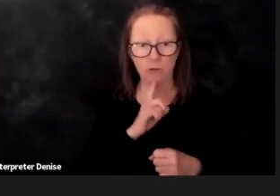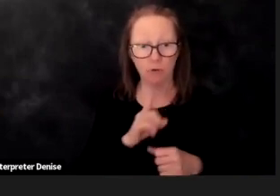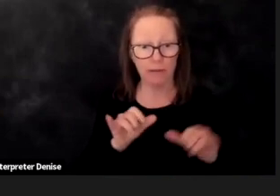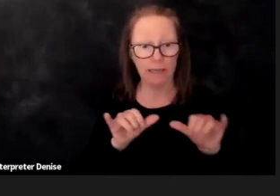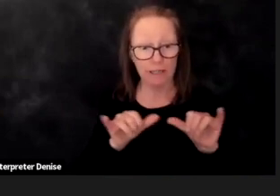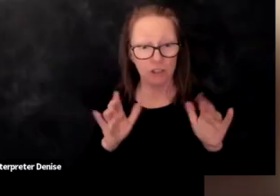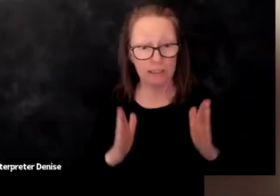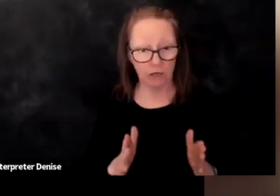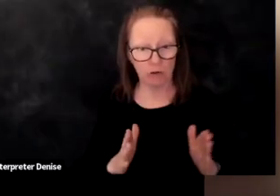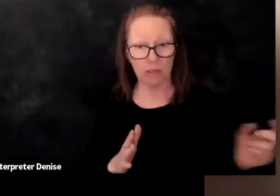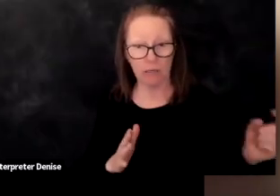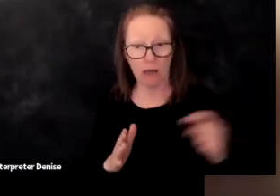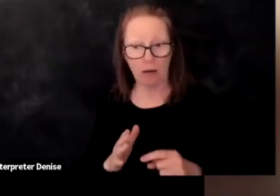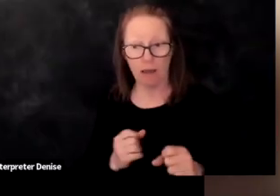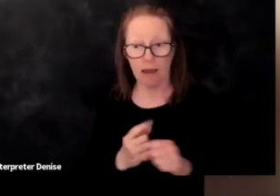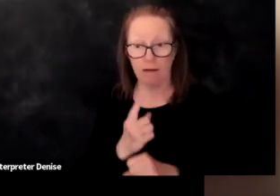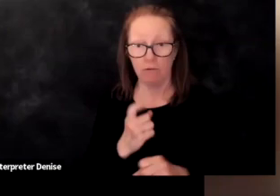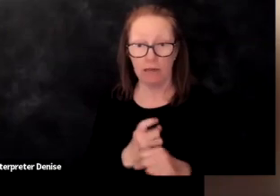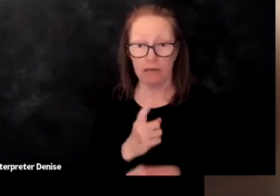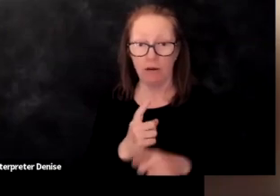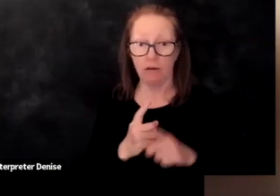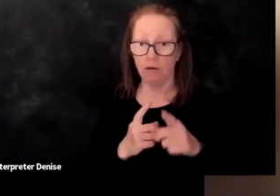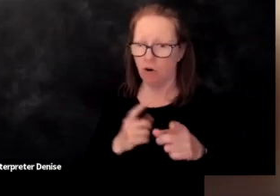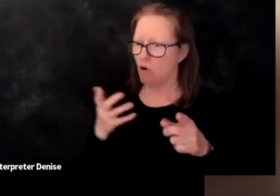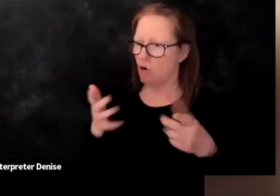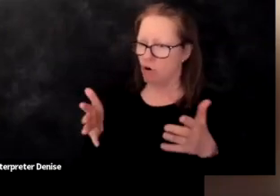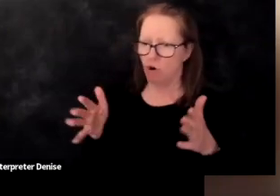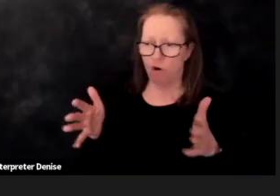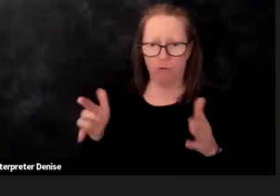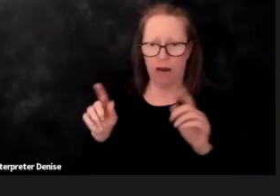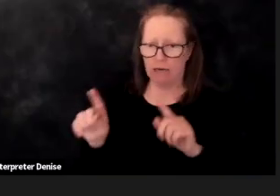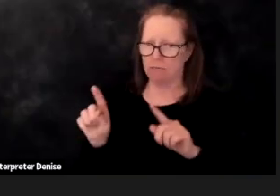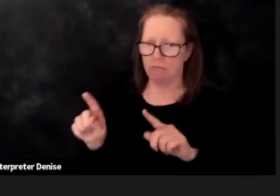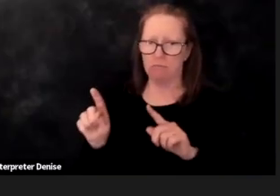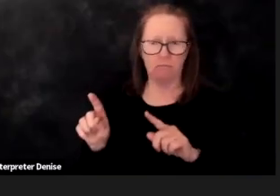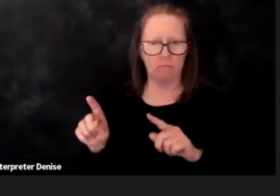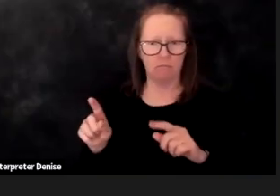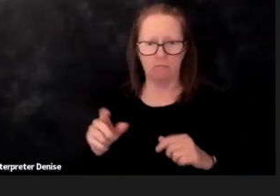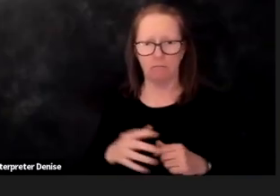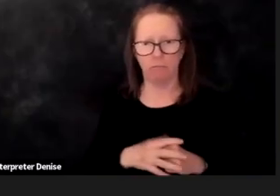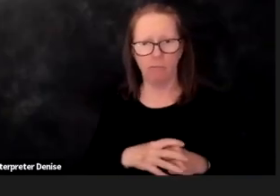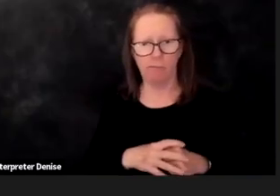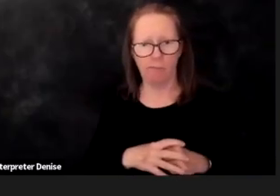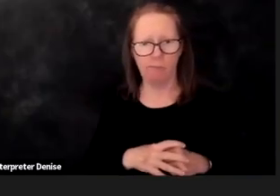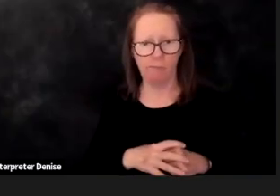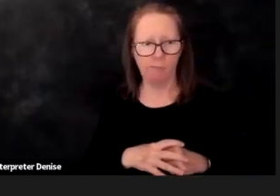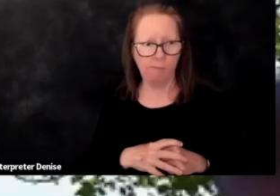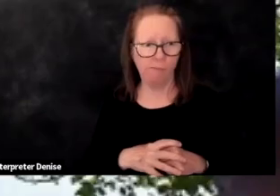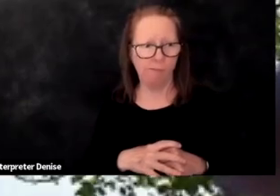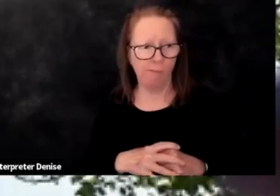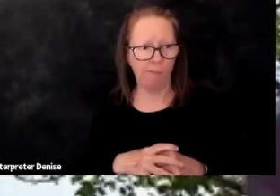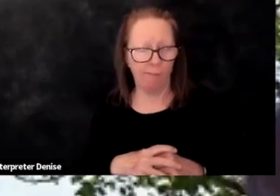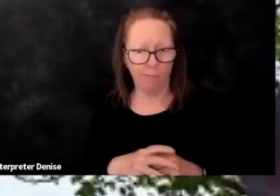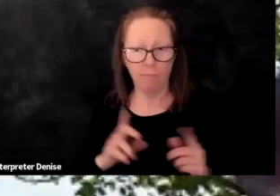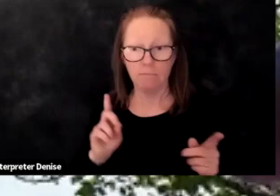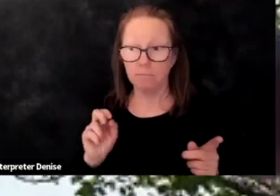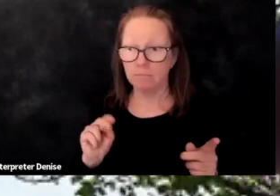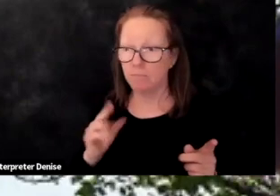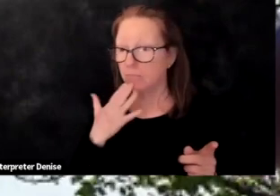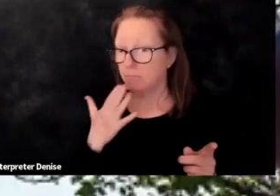year. Absolutely. We already are. All right. Thank you. Sure. Terrific. Thanks again. This is a great question.